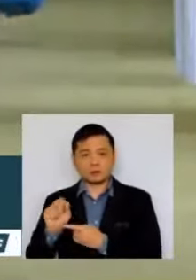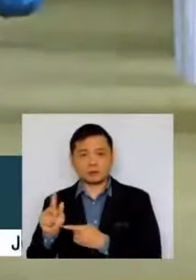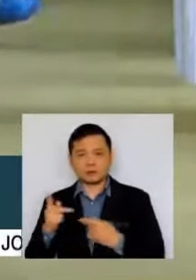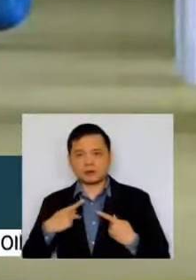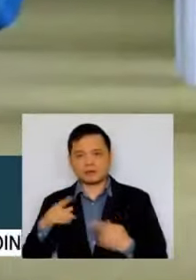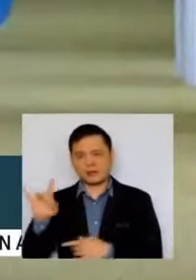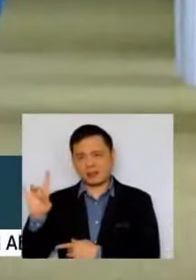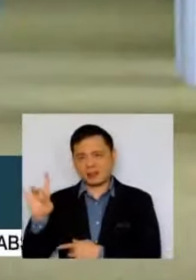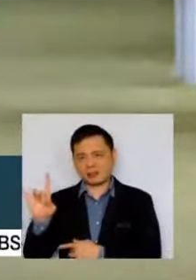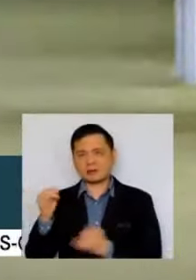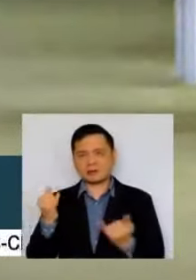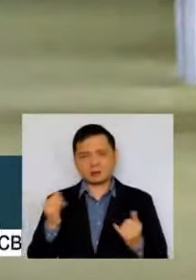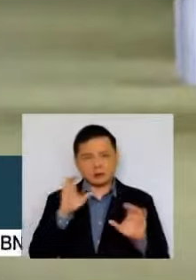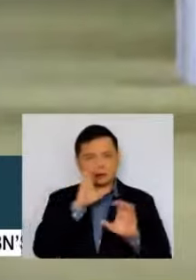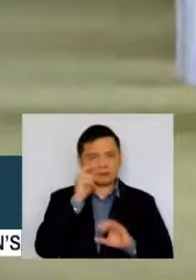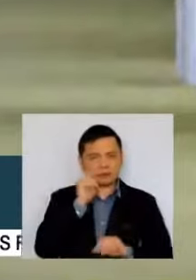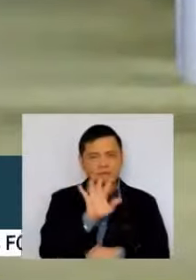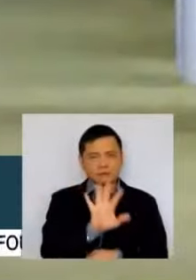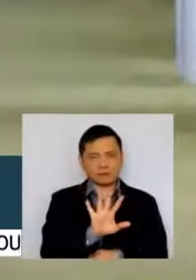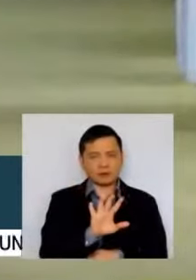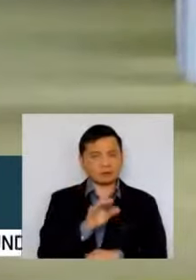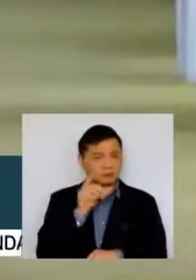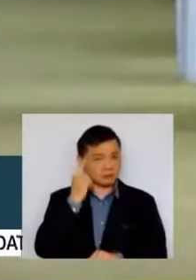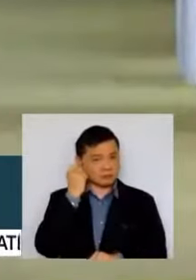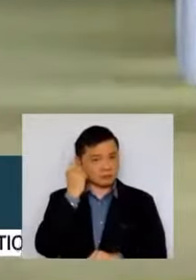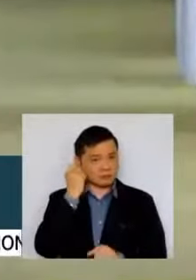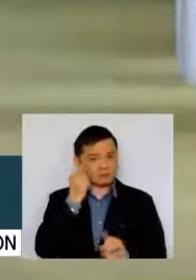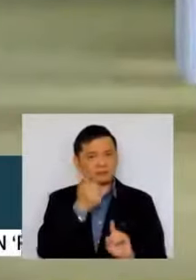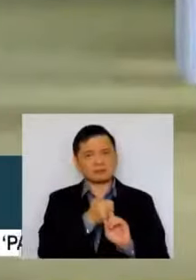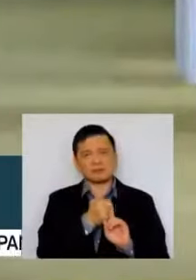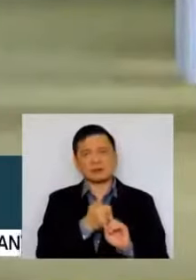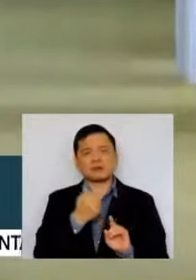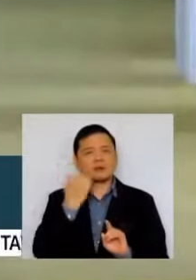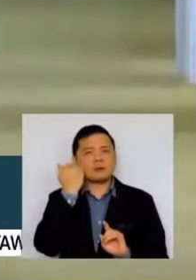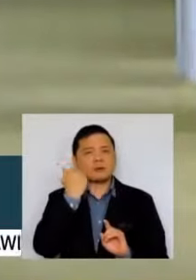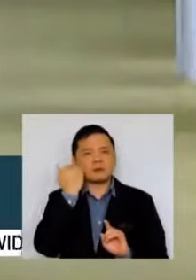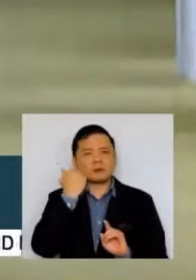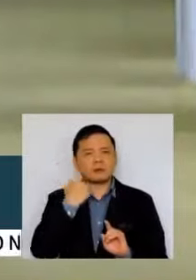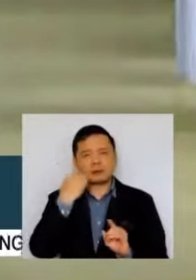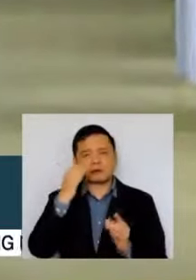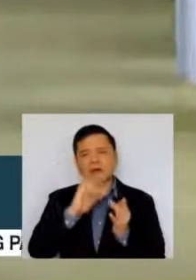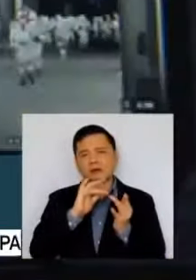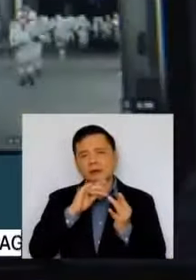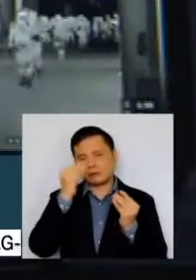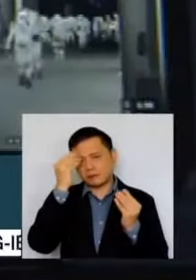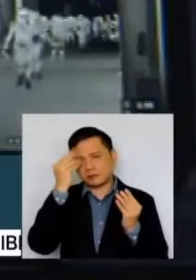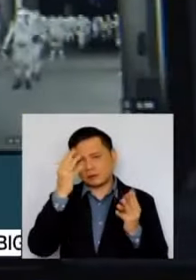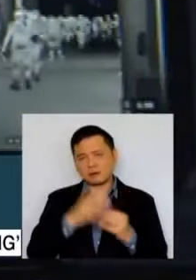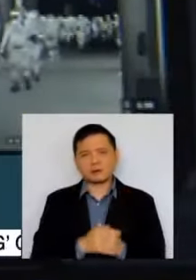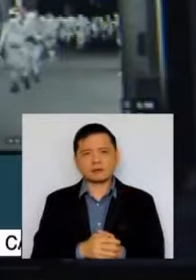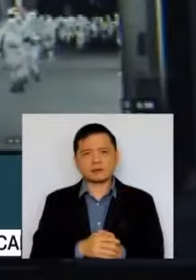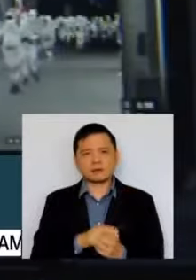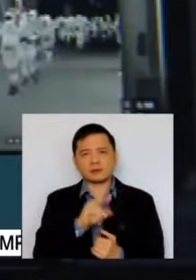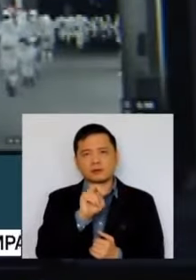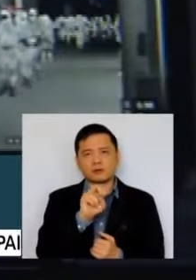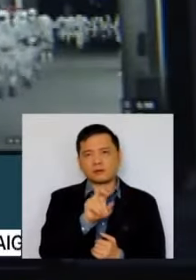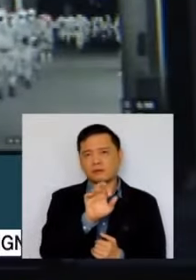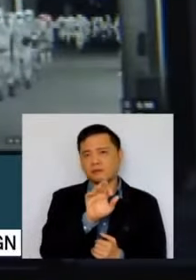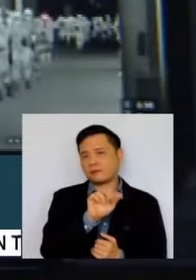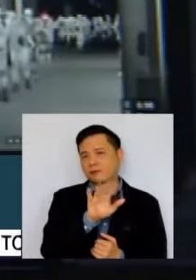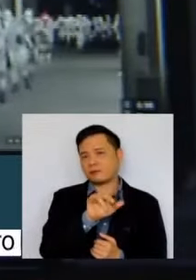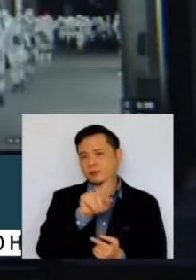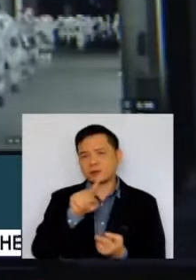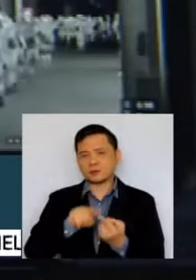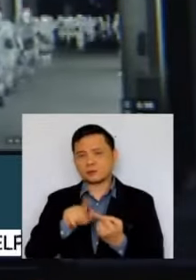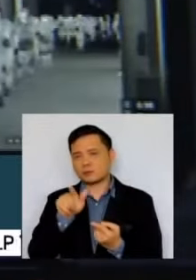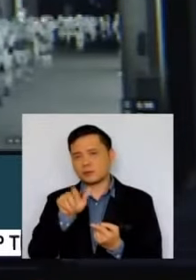incomplete information on their contact tracing forms. They arrived in the country between November 15 and 29 before a travel ban